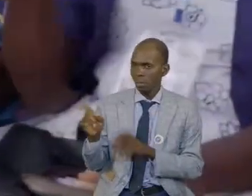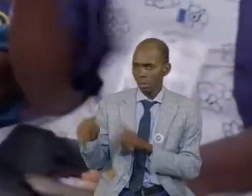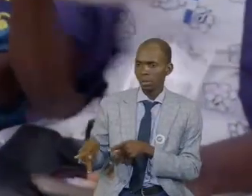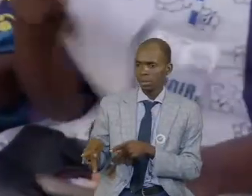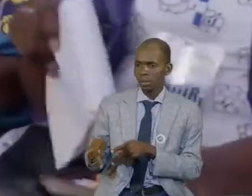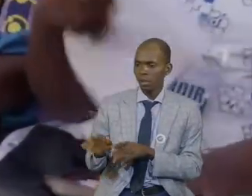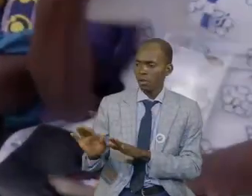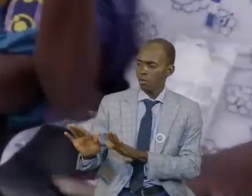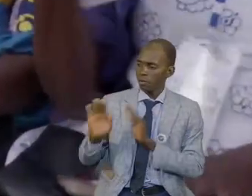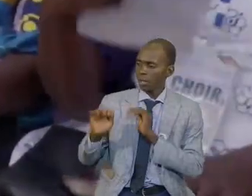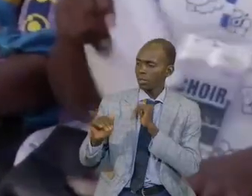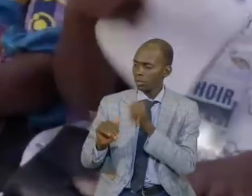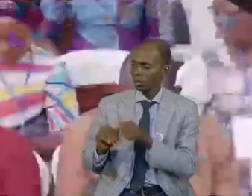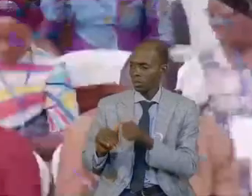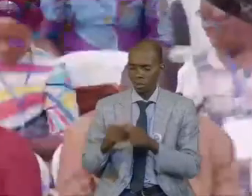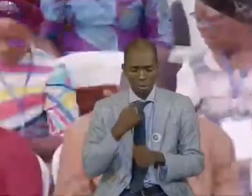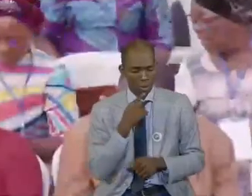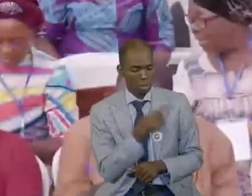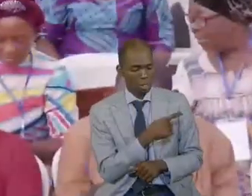Tell him.